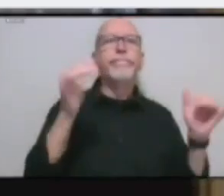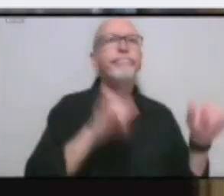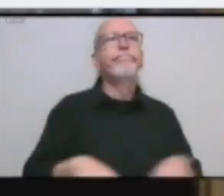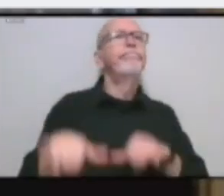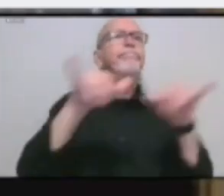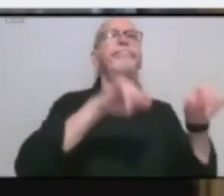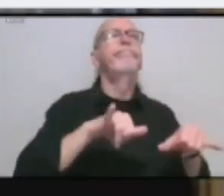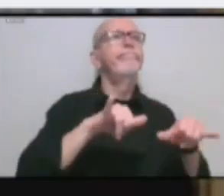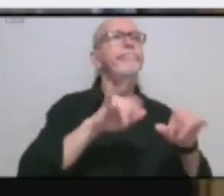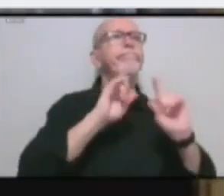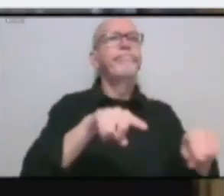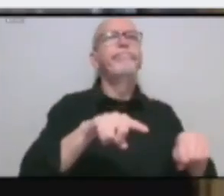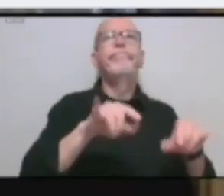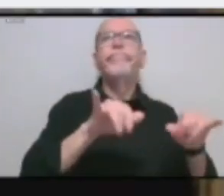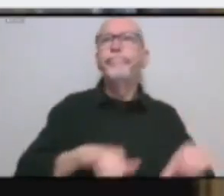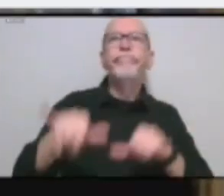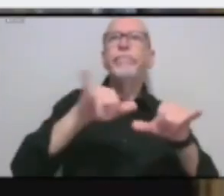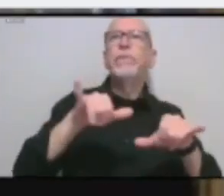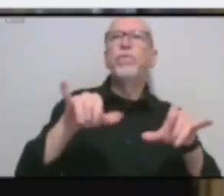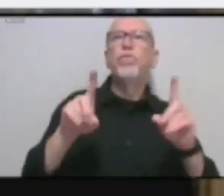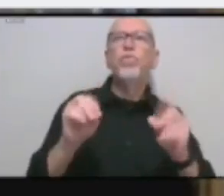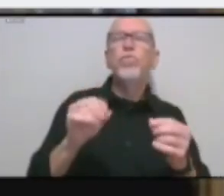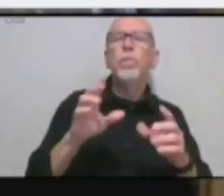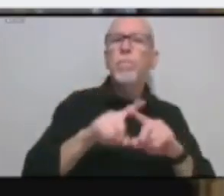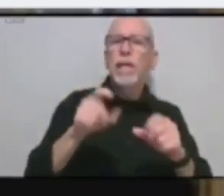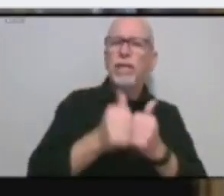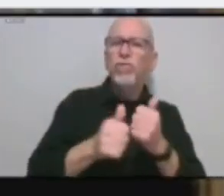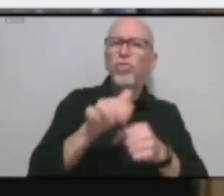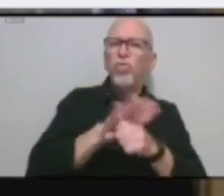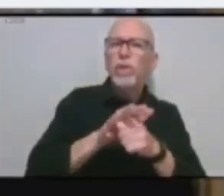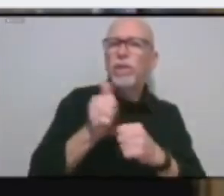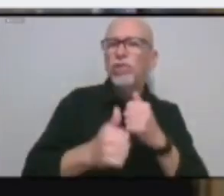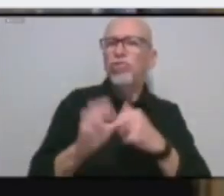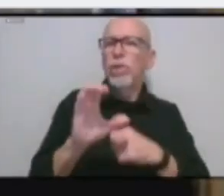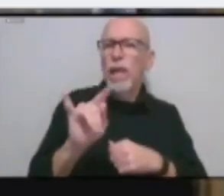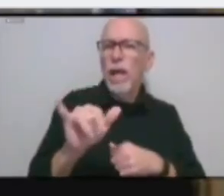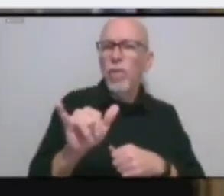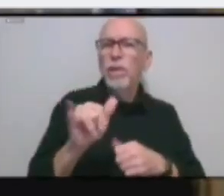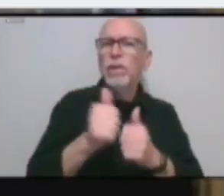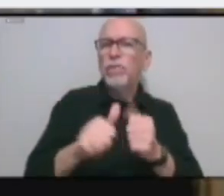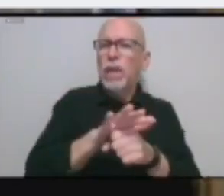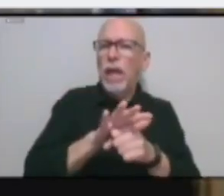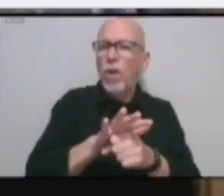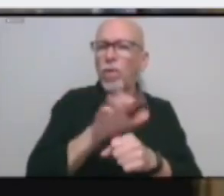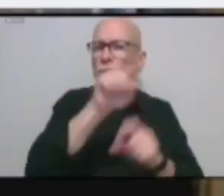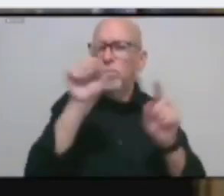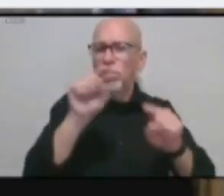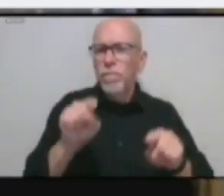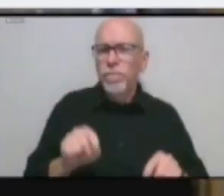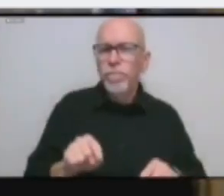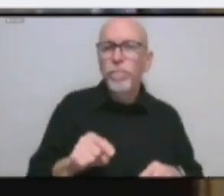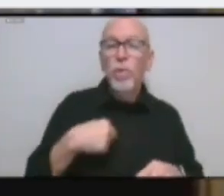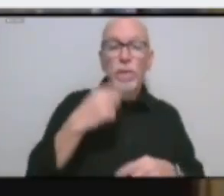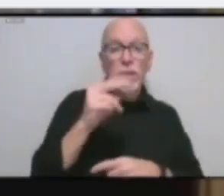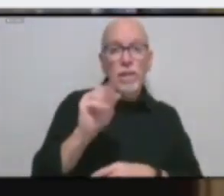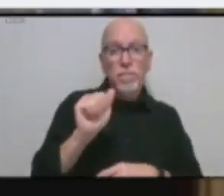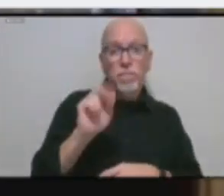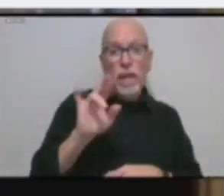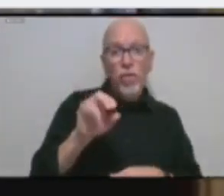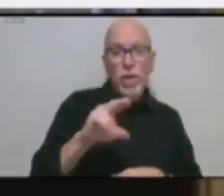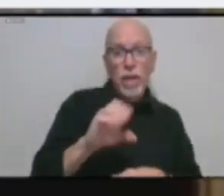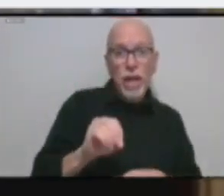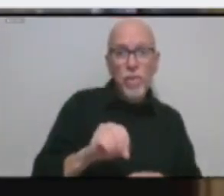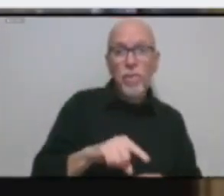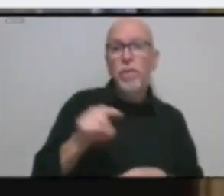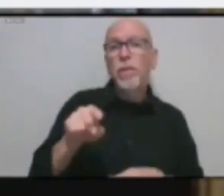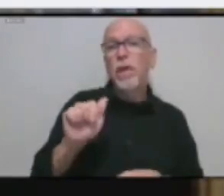reaction, but looking at this regionally, county by county and regionally. And when we see Marion County and Allen County